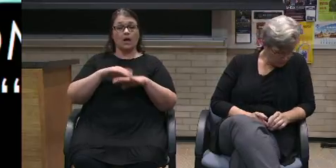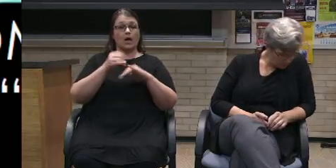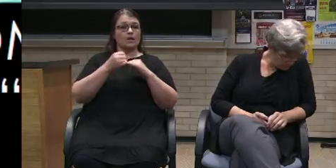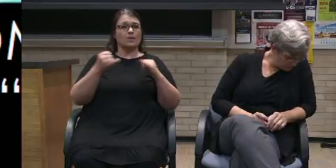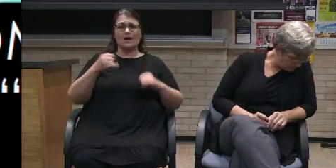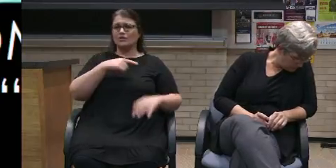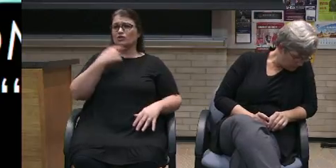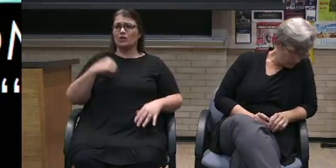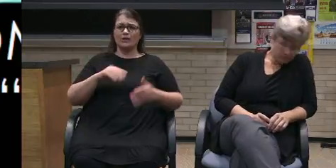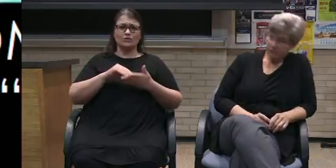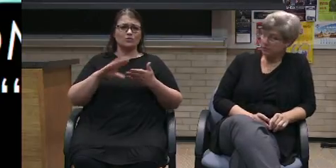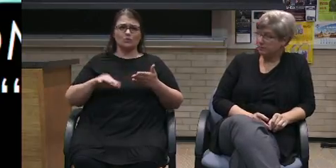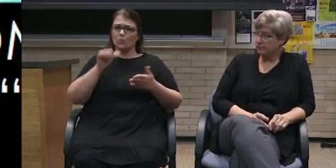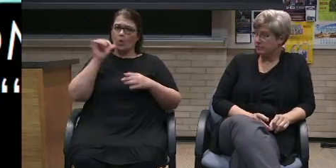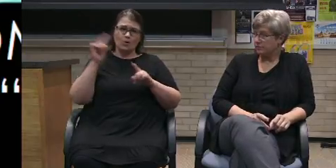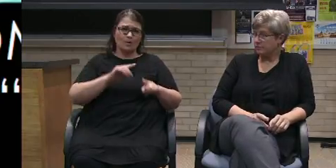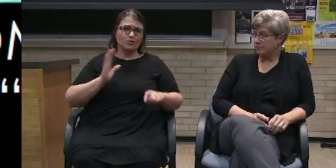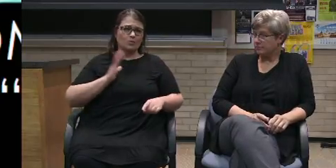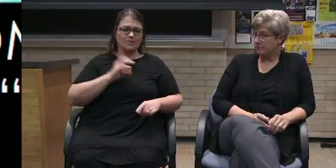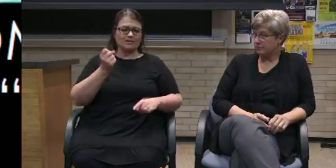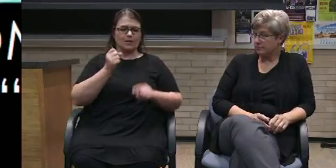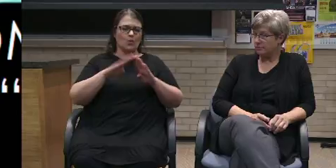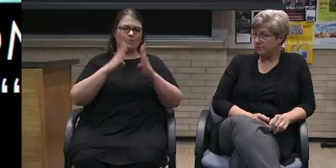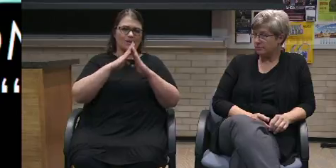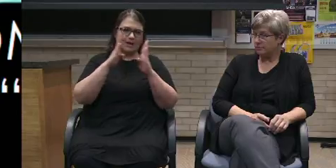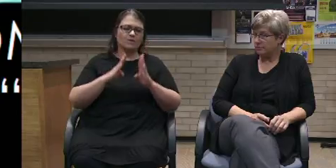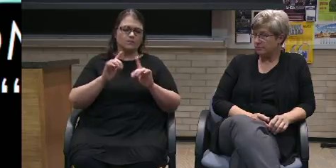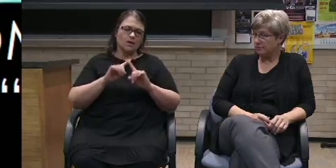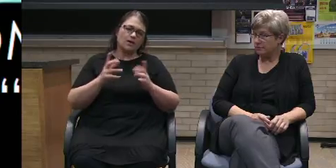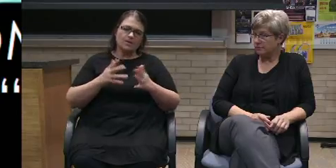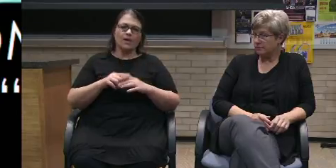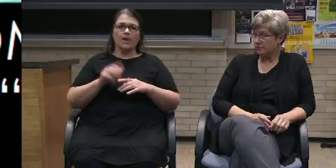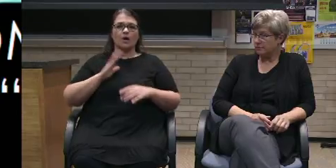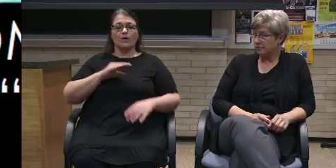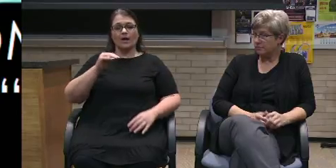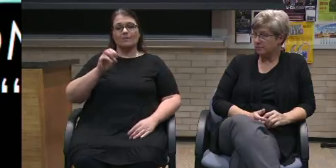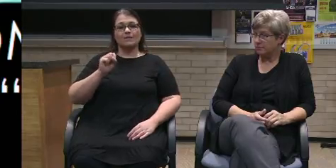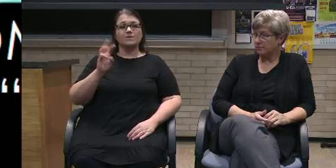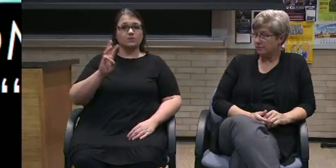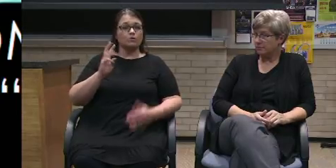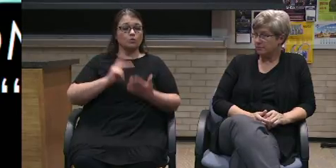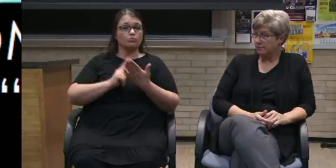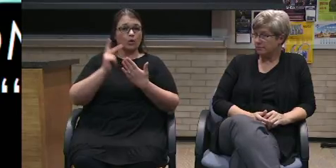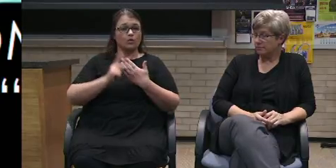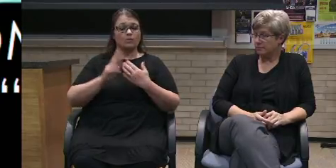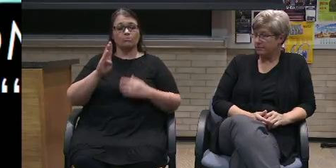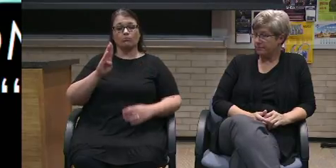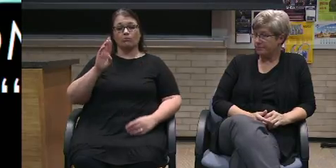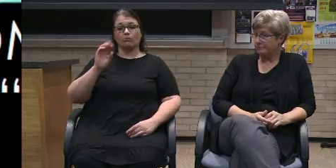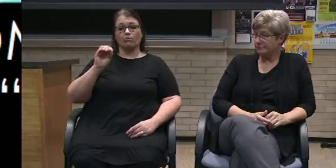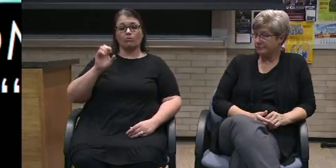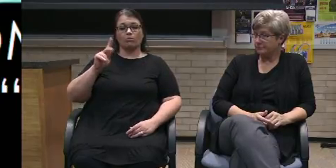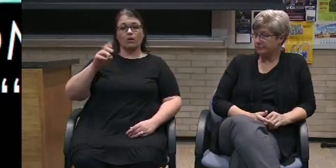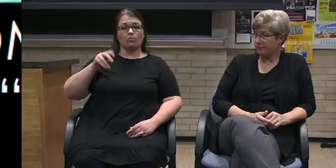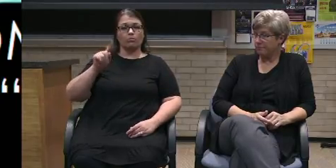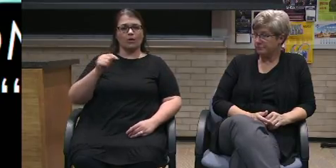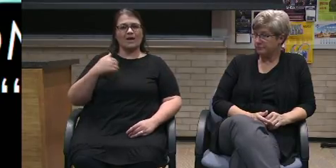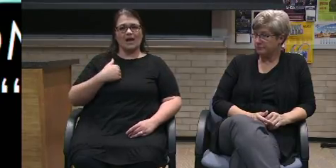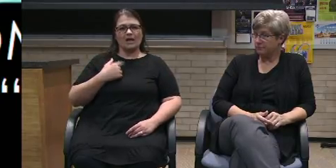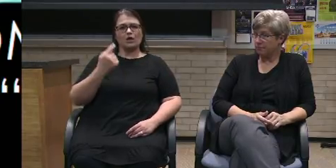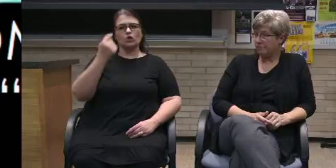come to our Saturday open house. Also, our MSW program that I oversaw at Brockport had a standing Tuesday night